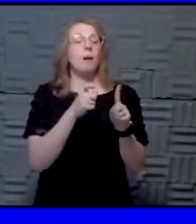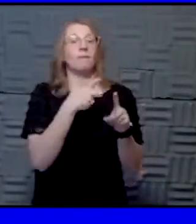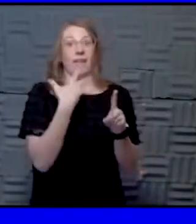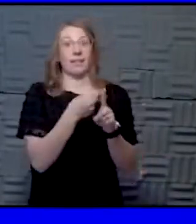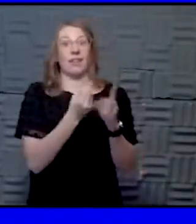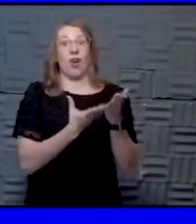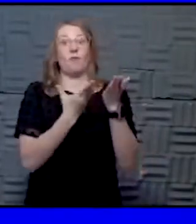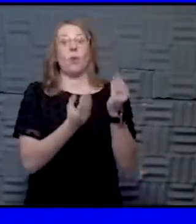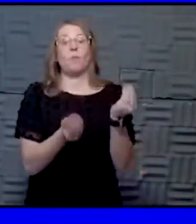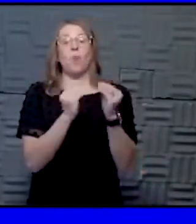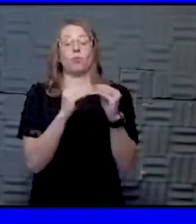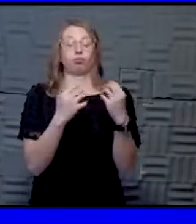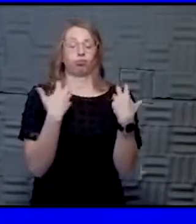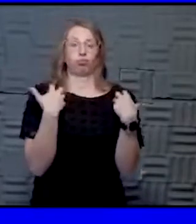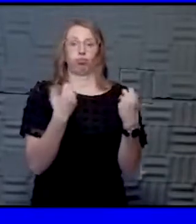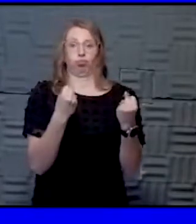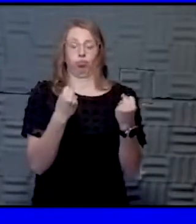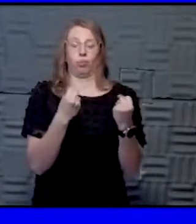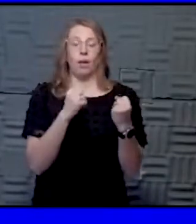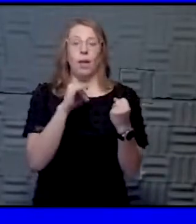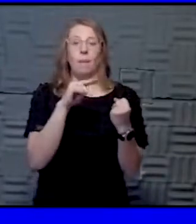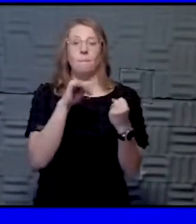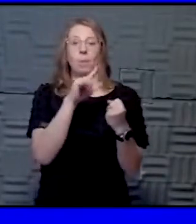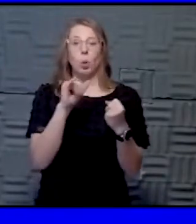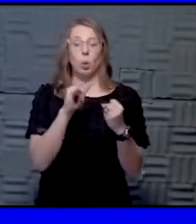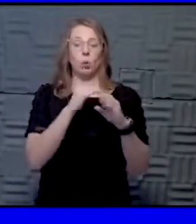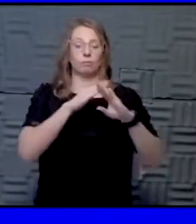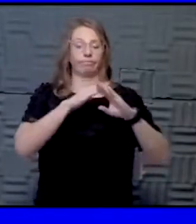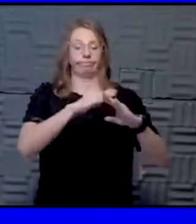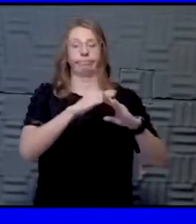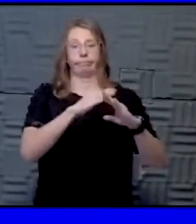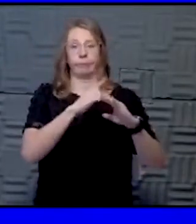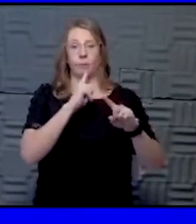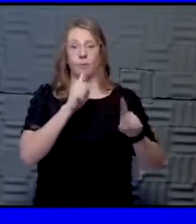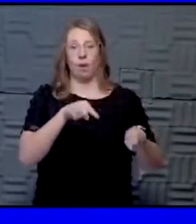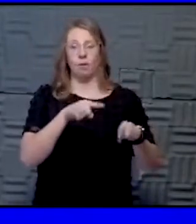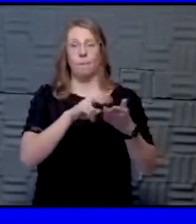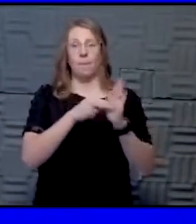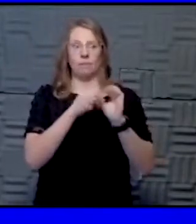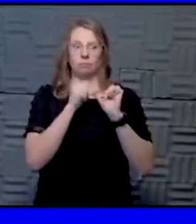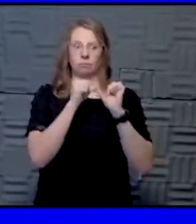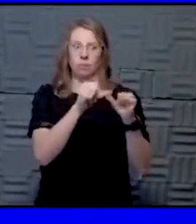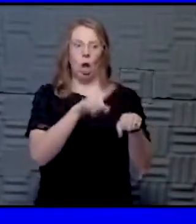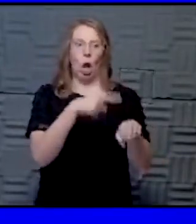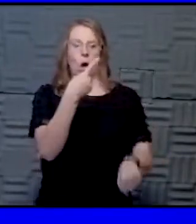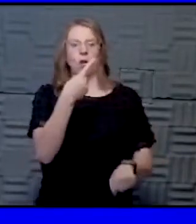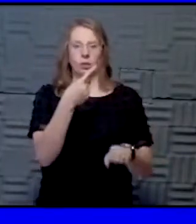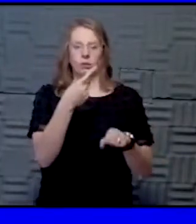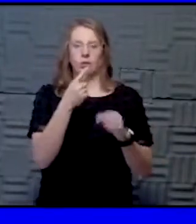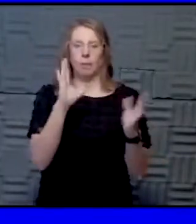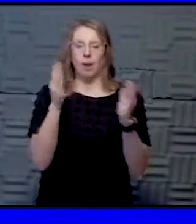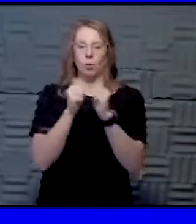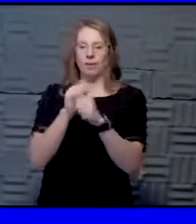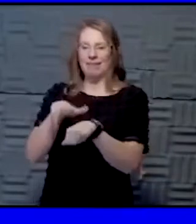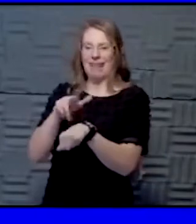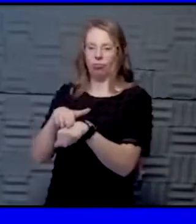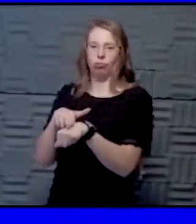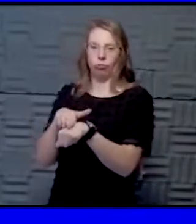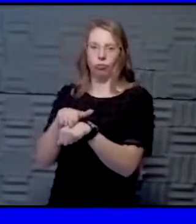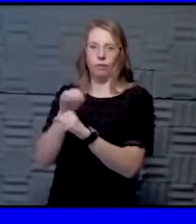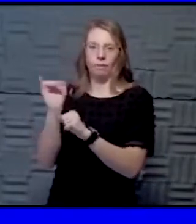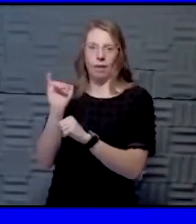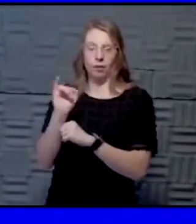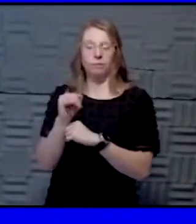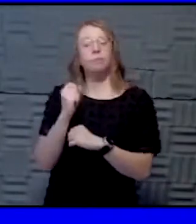offer a more robust immune response and a longer immune response compared to natural infection itself. And just remember, if we put this in